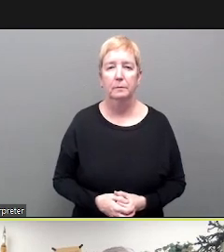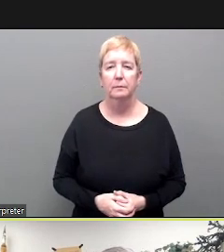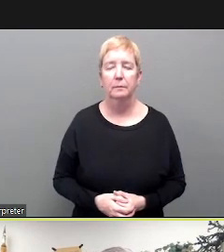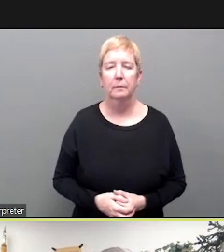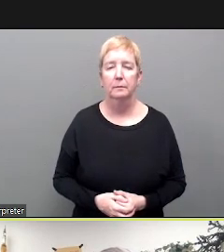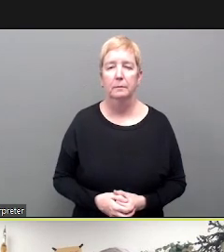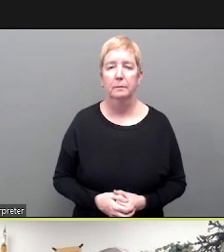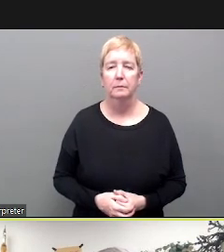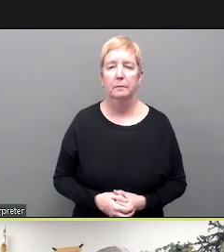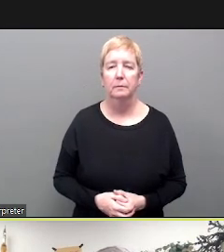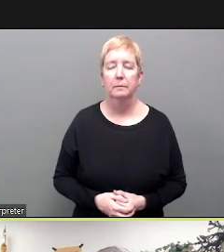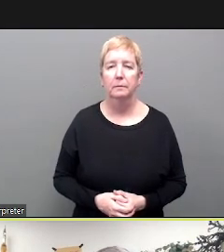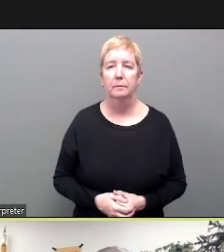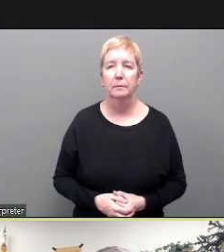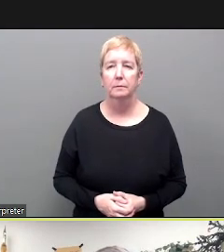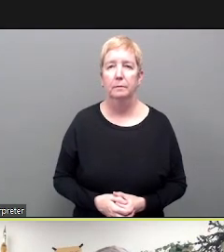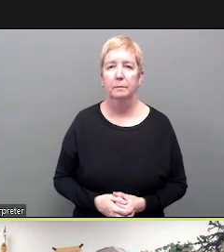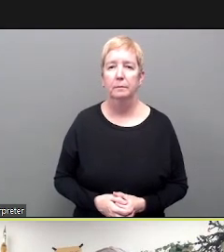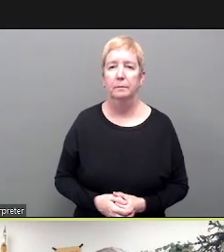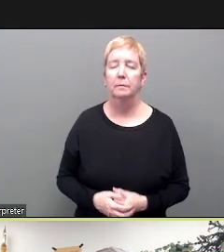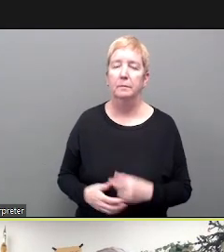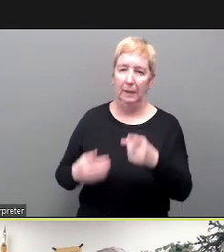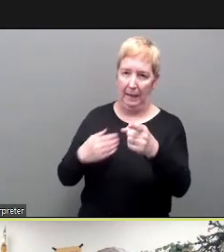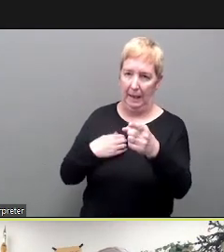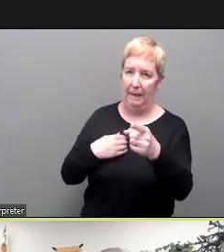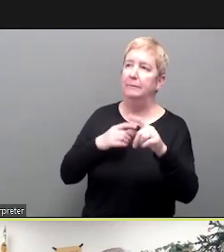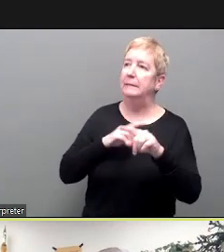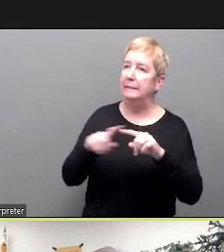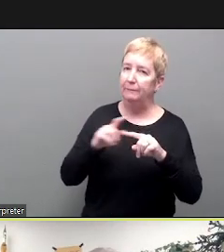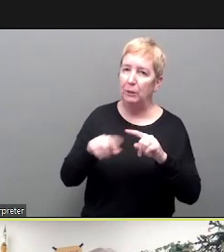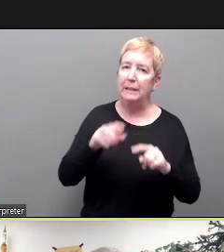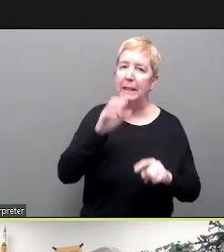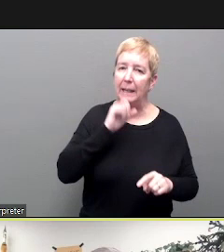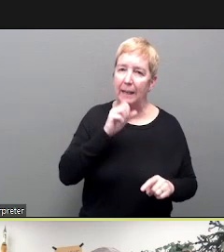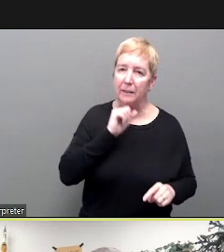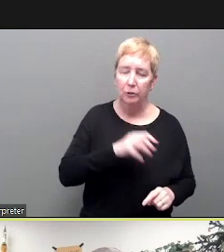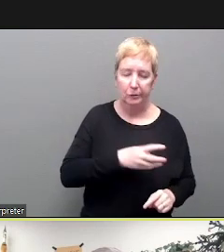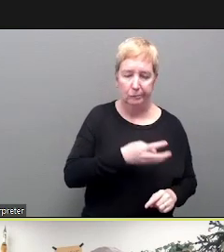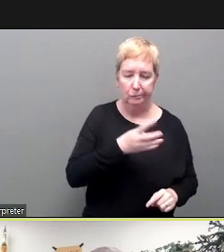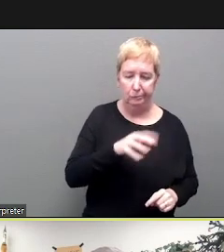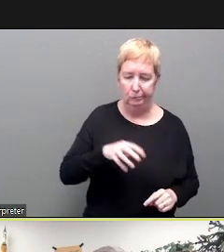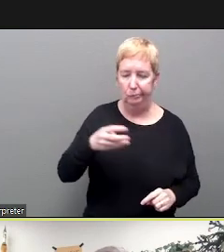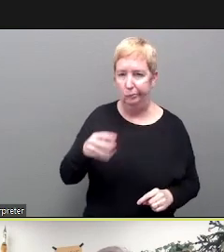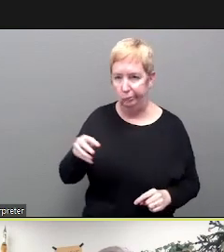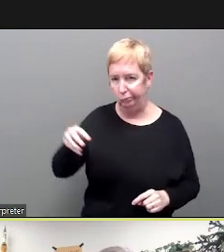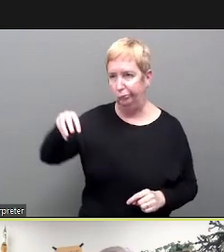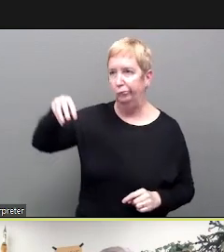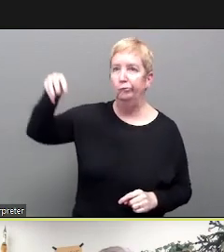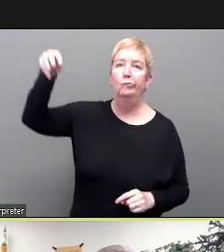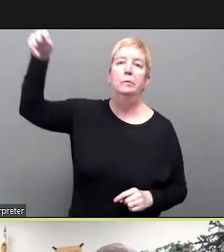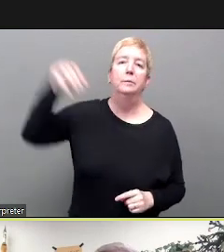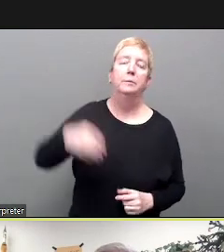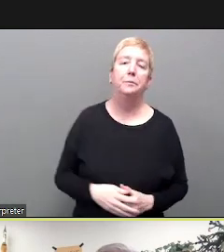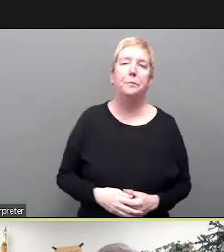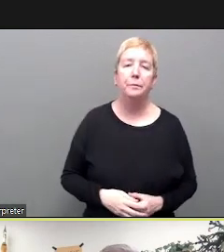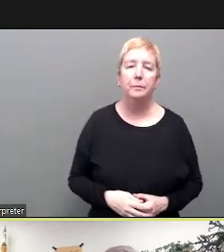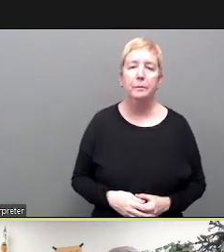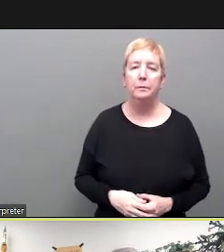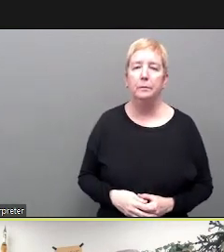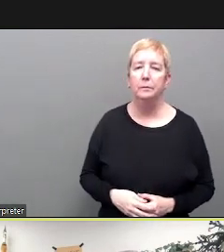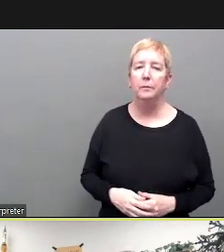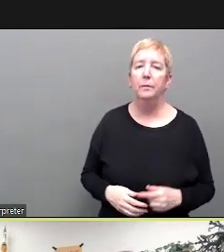And, the different age groups, and this is like the number of cases